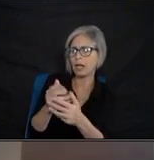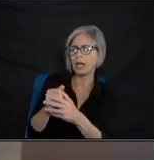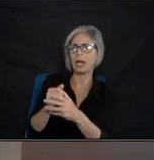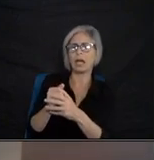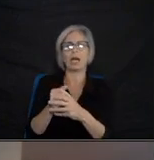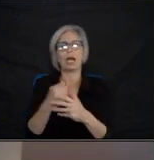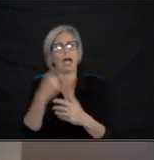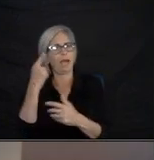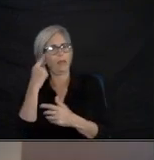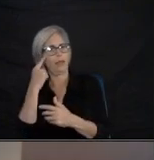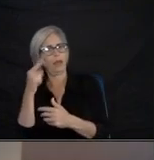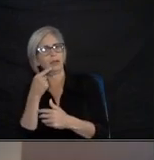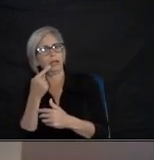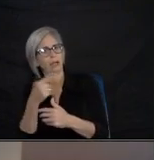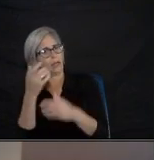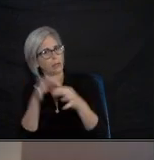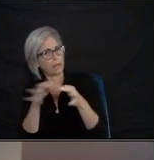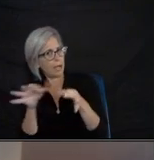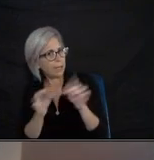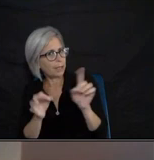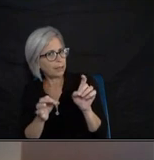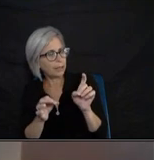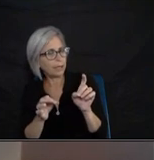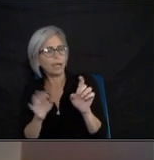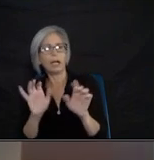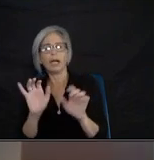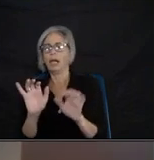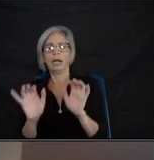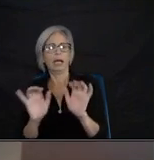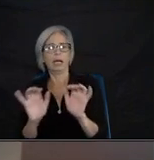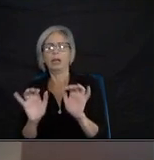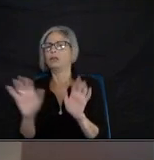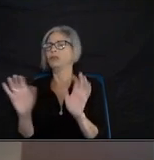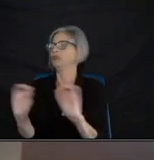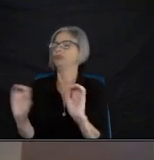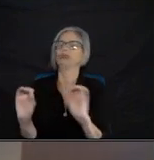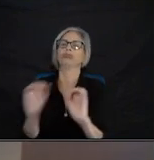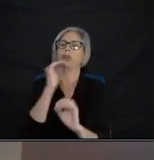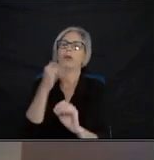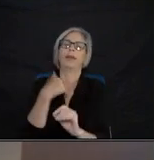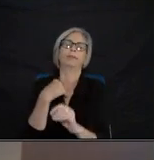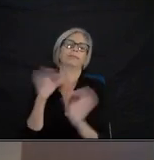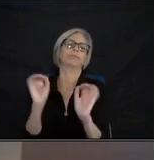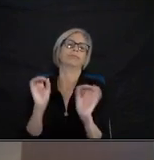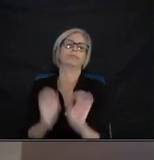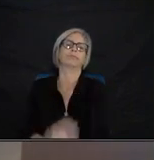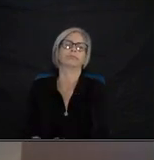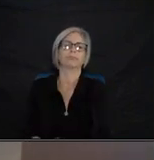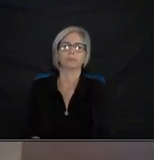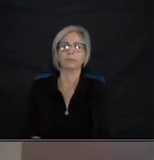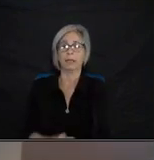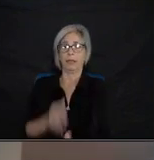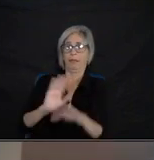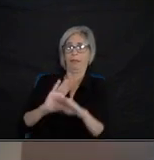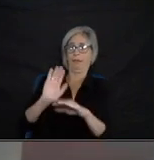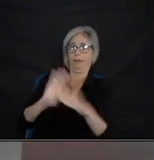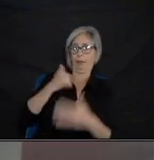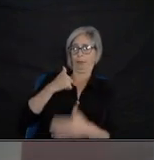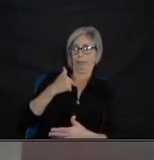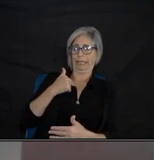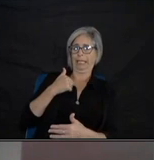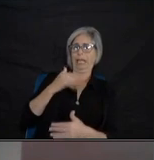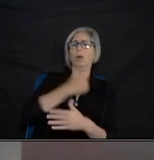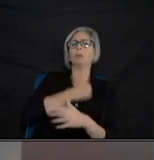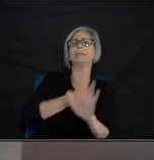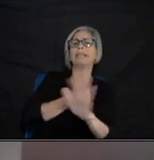I thought she's had another comment. No, sir. Okay. Mayor, that was me. Oh, I'm sorry,